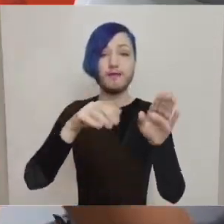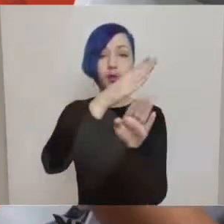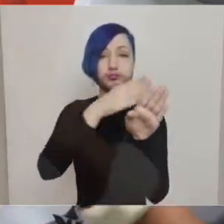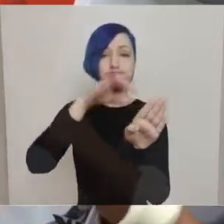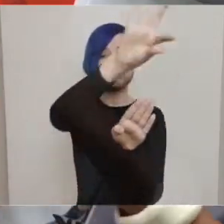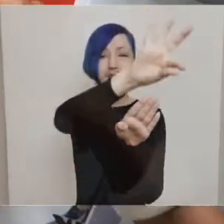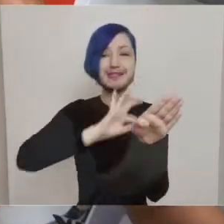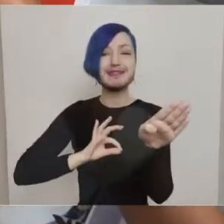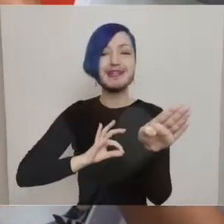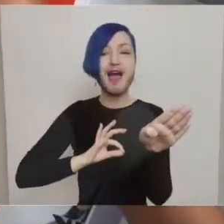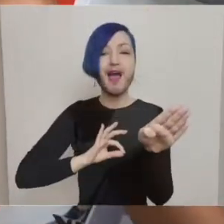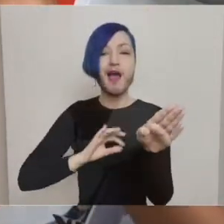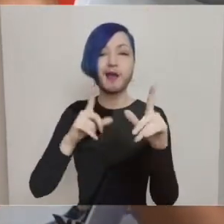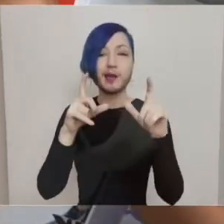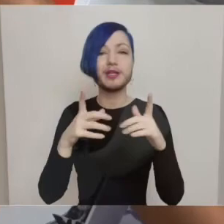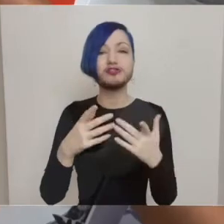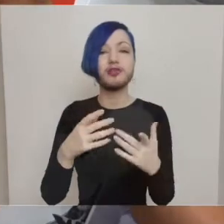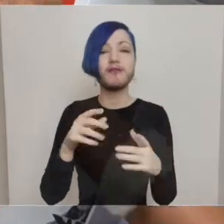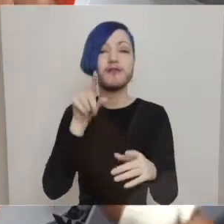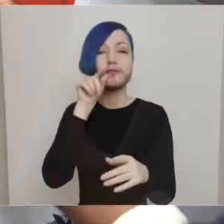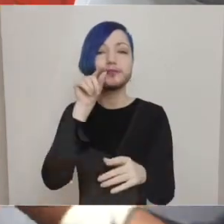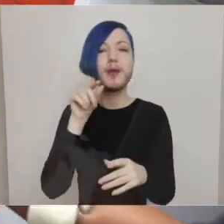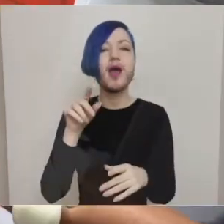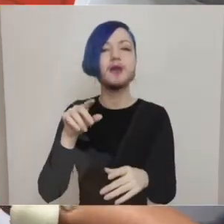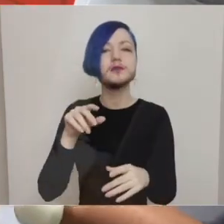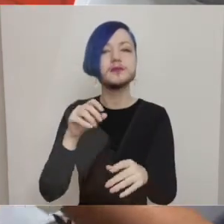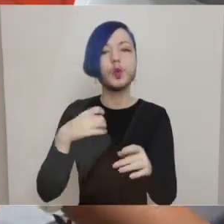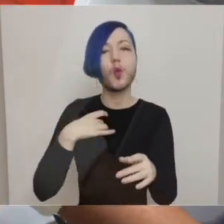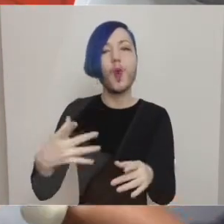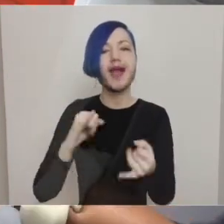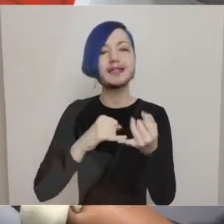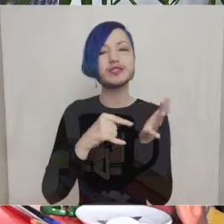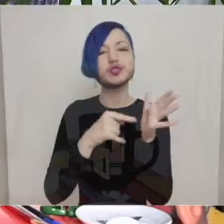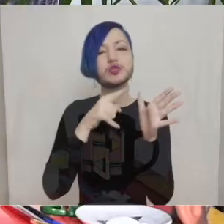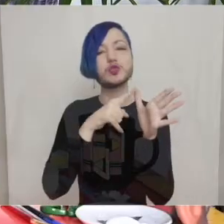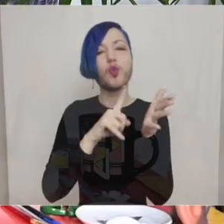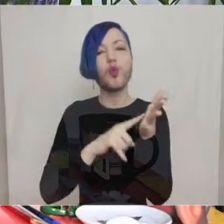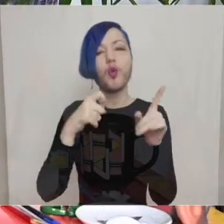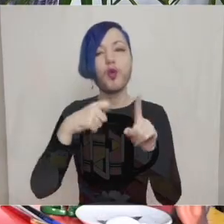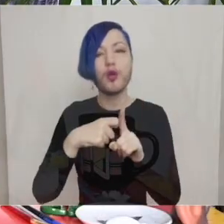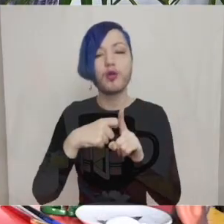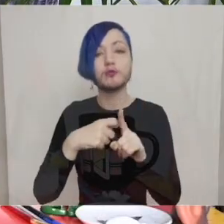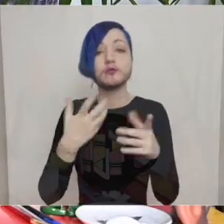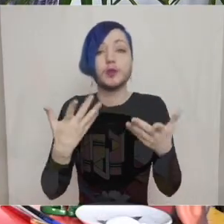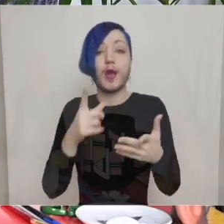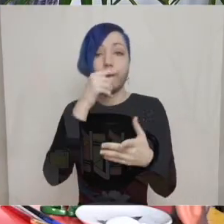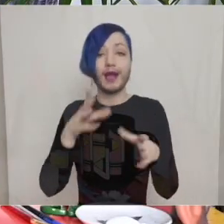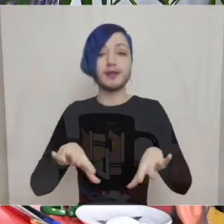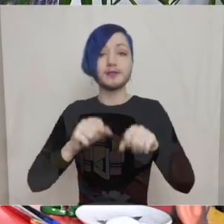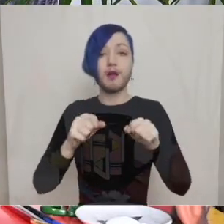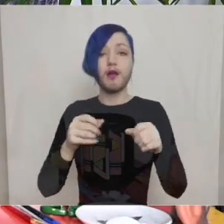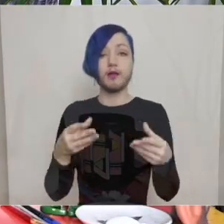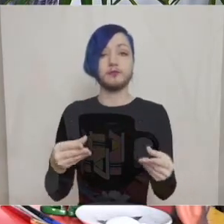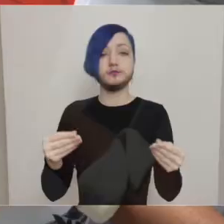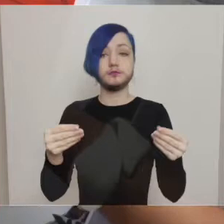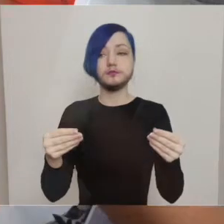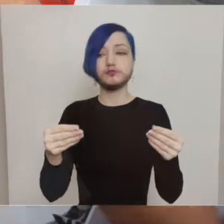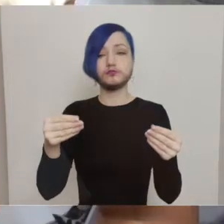an image of a white stork. If we start now, we can start to